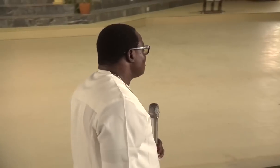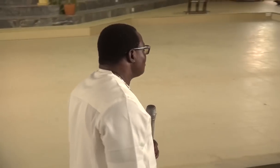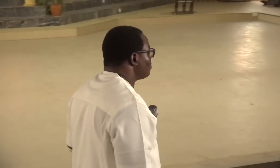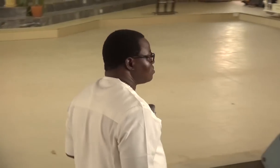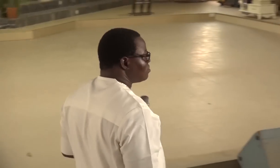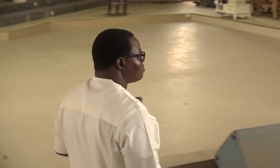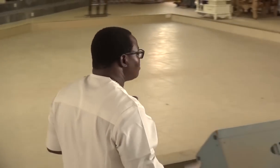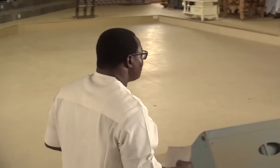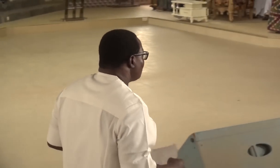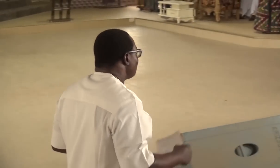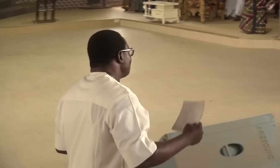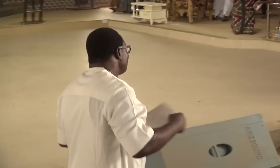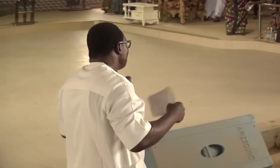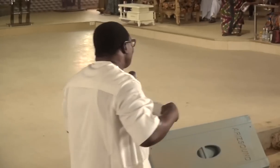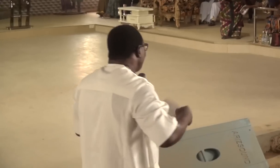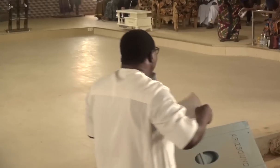Metitola.